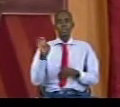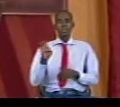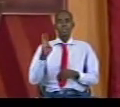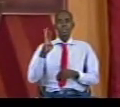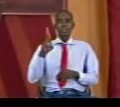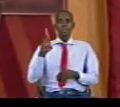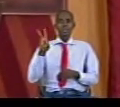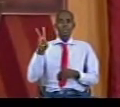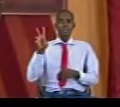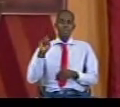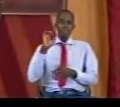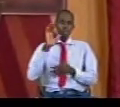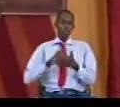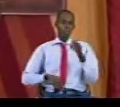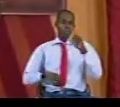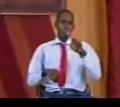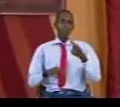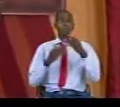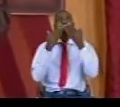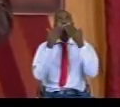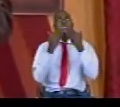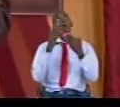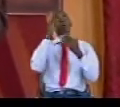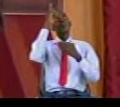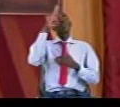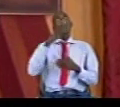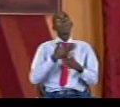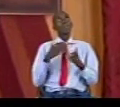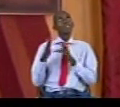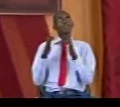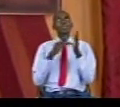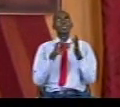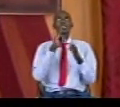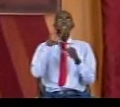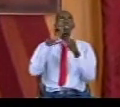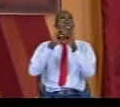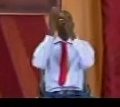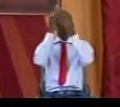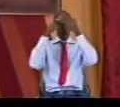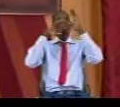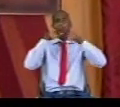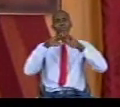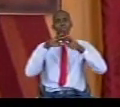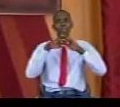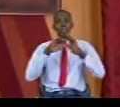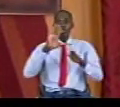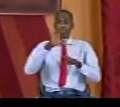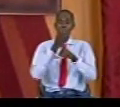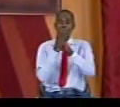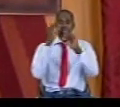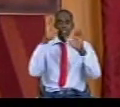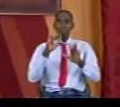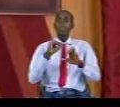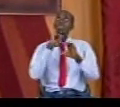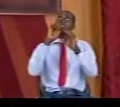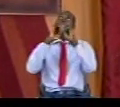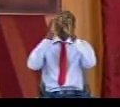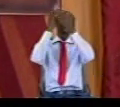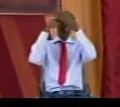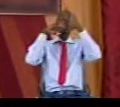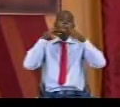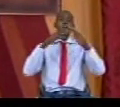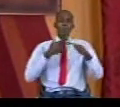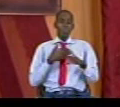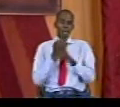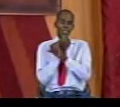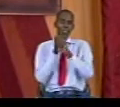1. Thank God my Jesus is in heaven. My Savior is in heaven. My Redeemer is